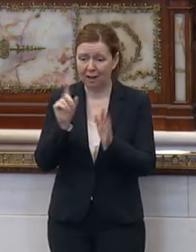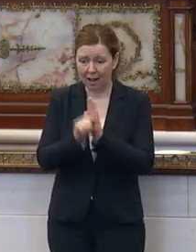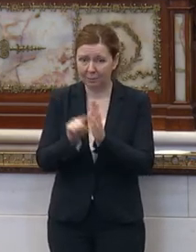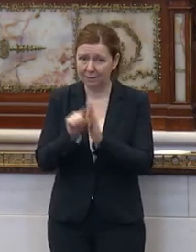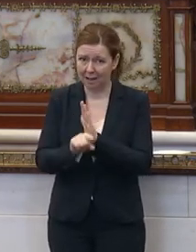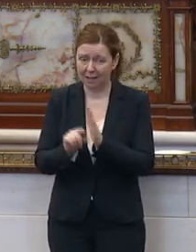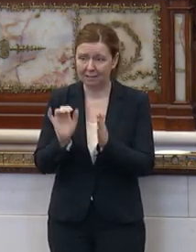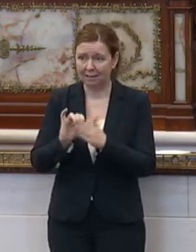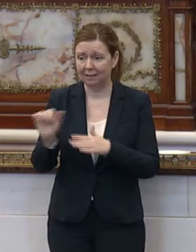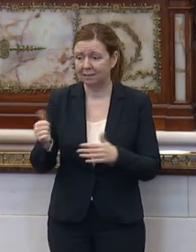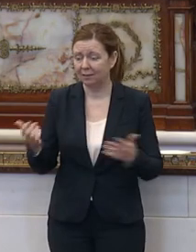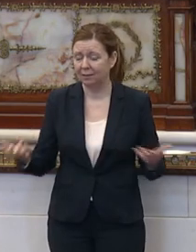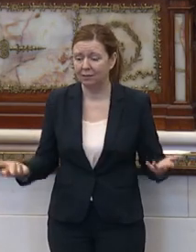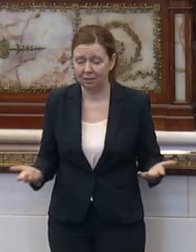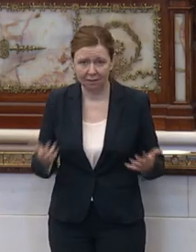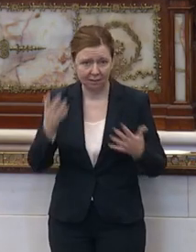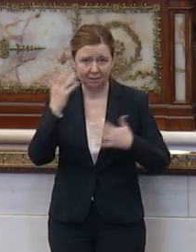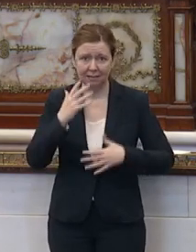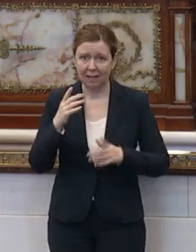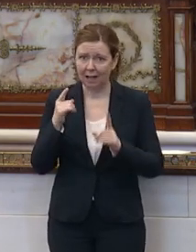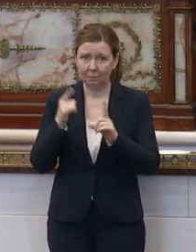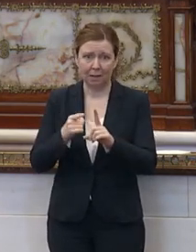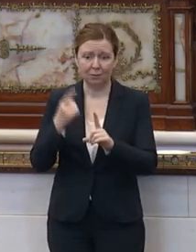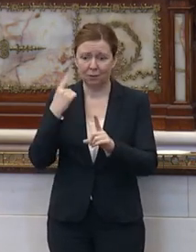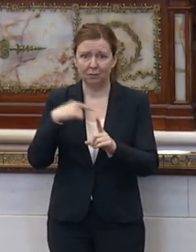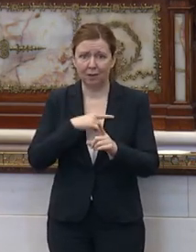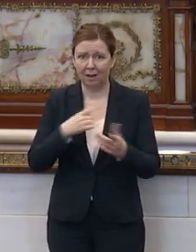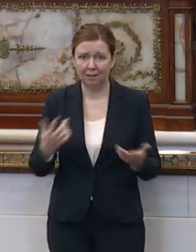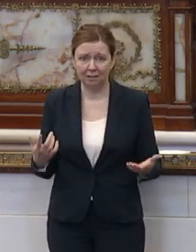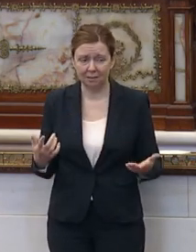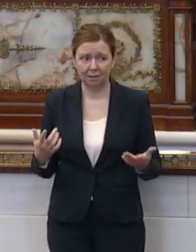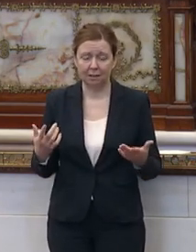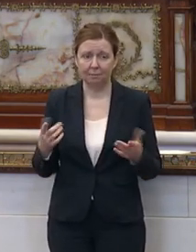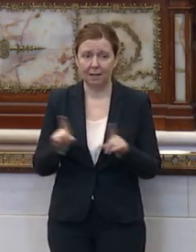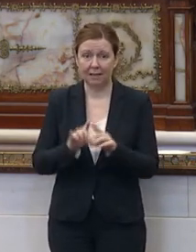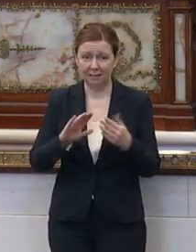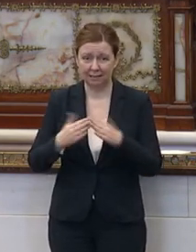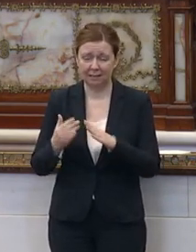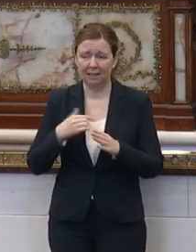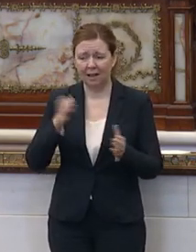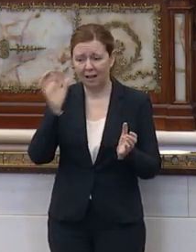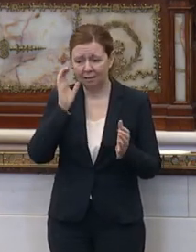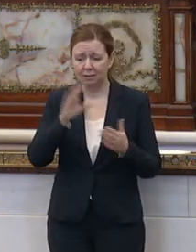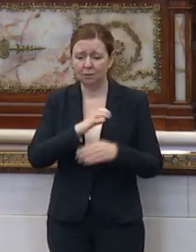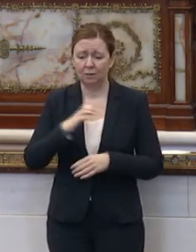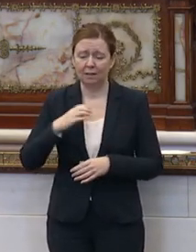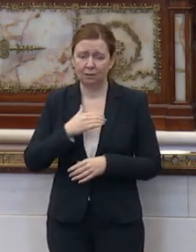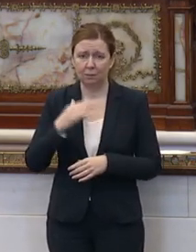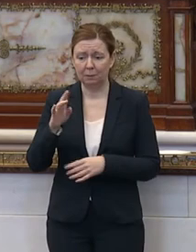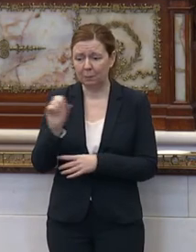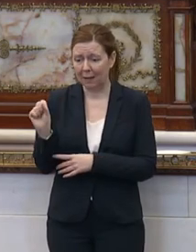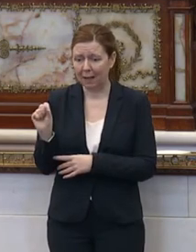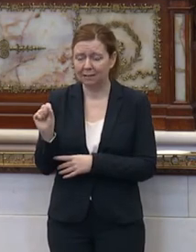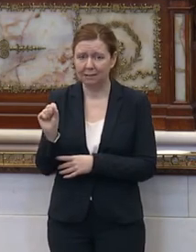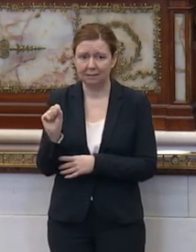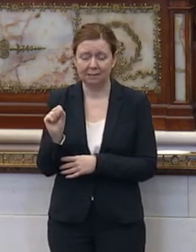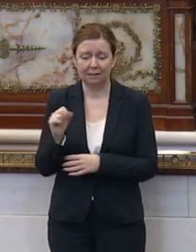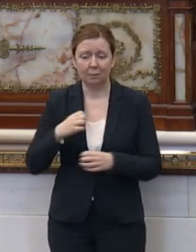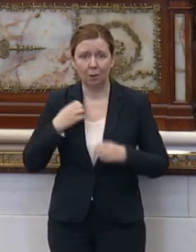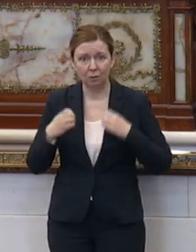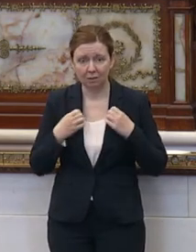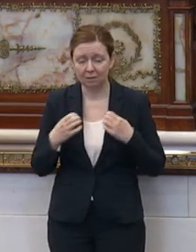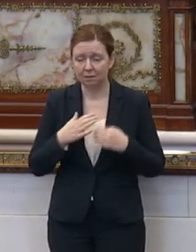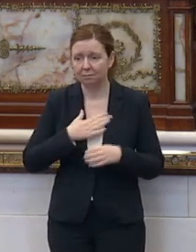homicides, which is another sad milestone for us as a city. I listened to Councilmember Bass's